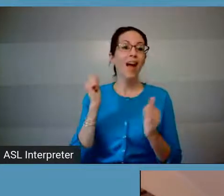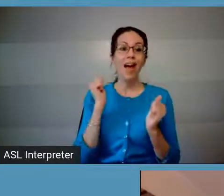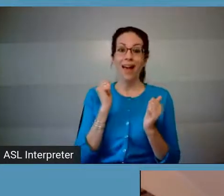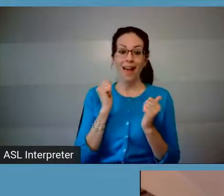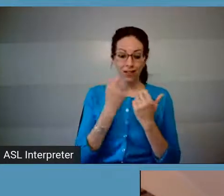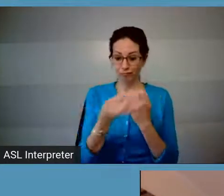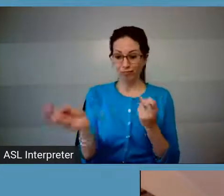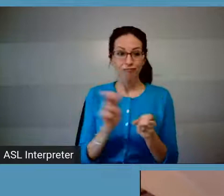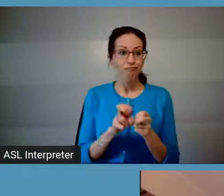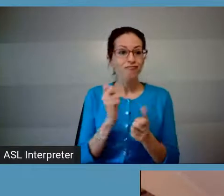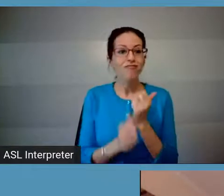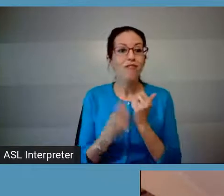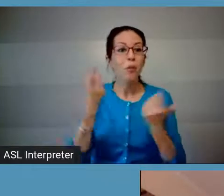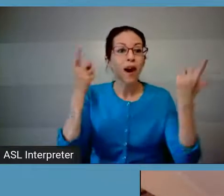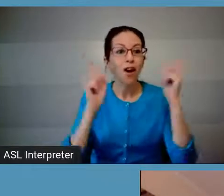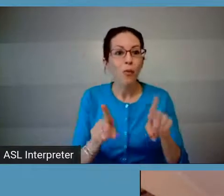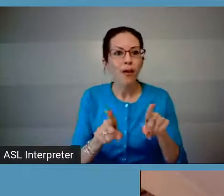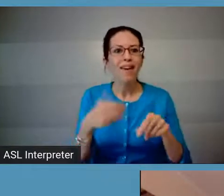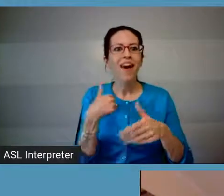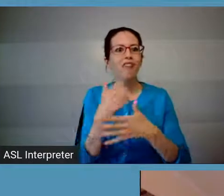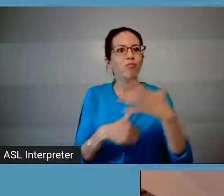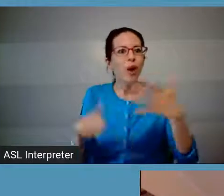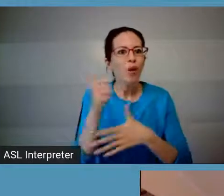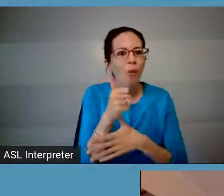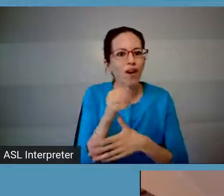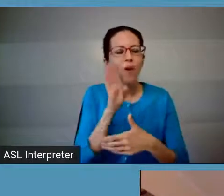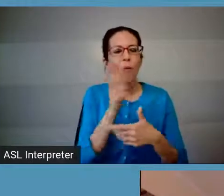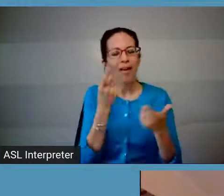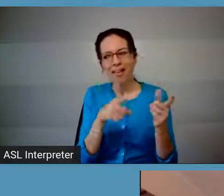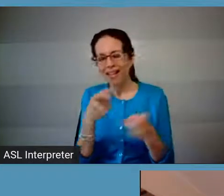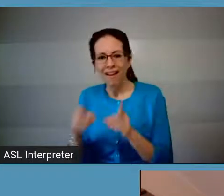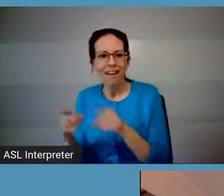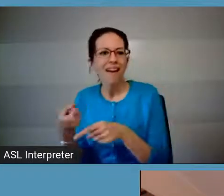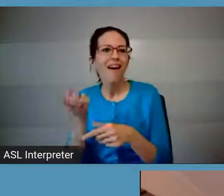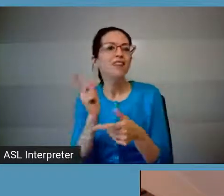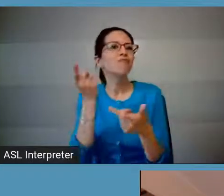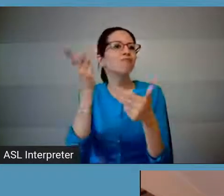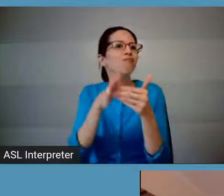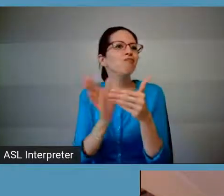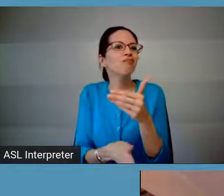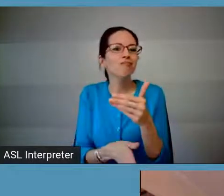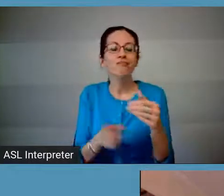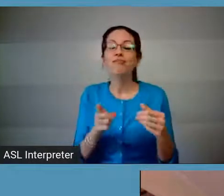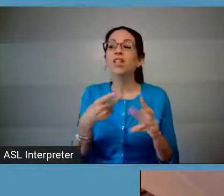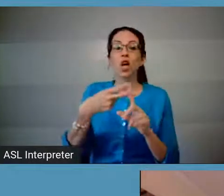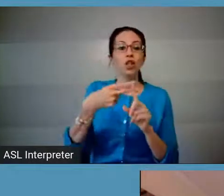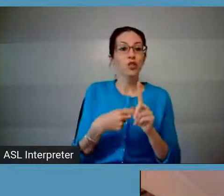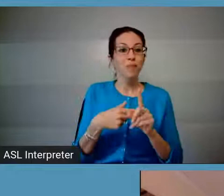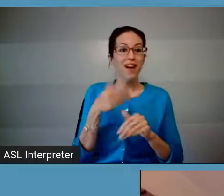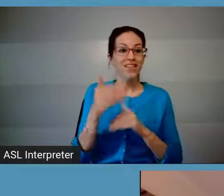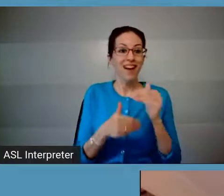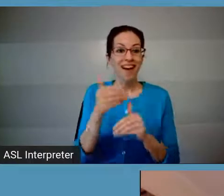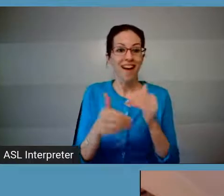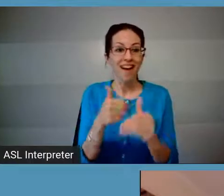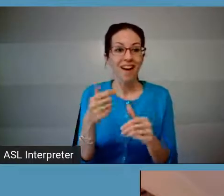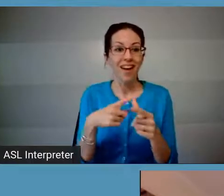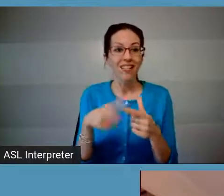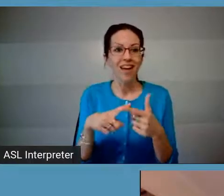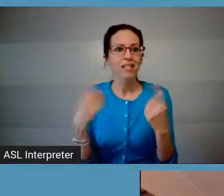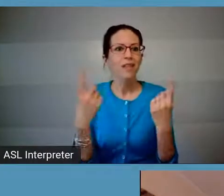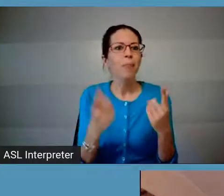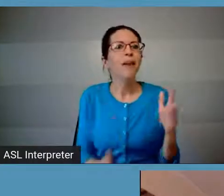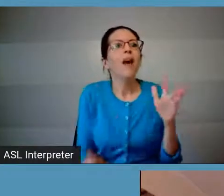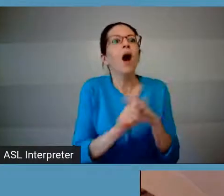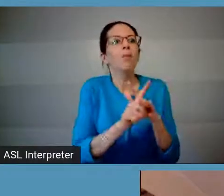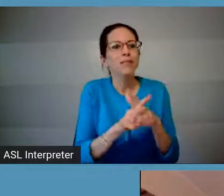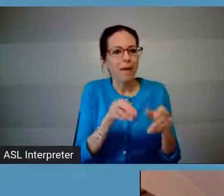priority. We're going to get this done. And then you're about 2 months in and the whole institution takes a left turn to pursue something else. So then